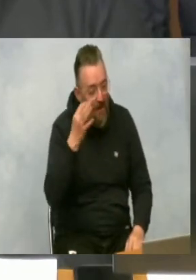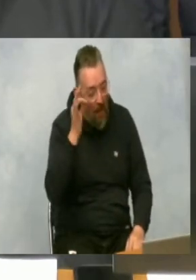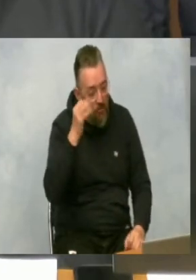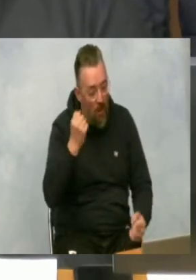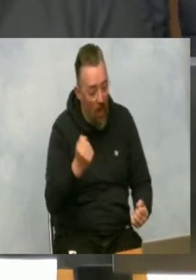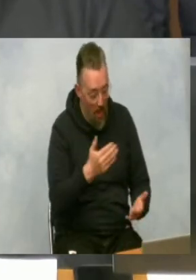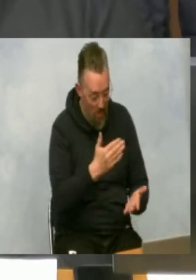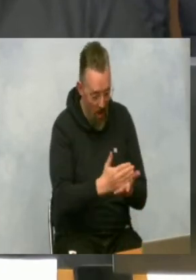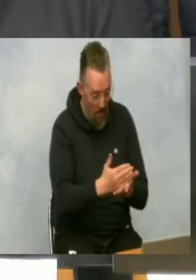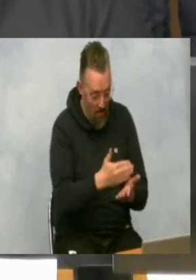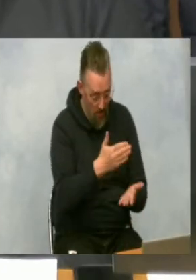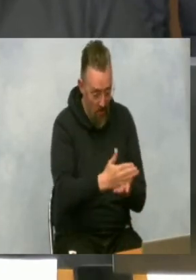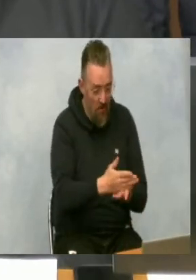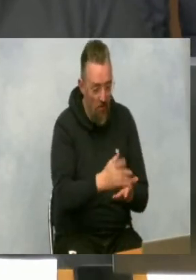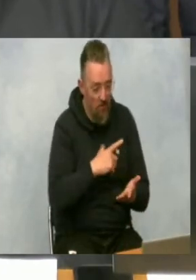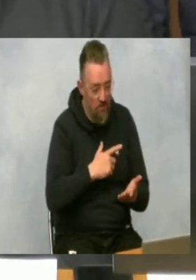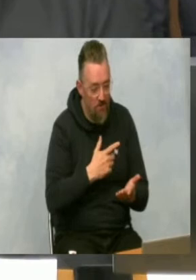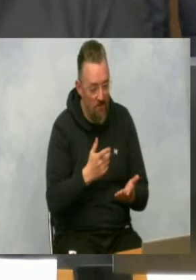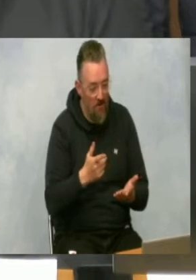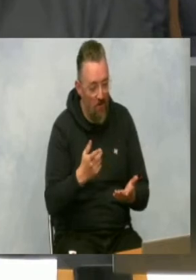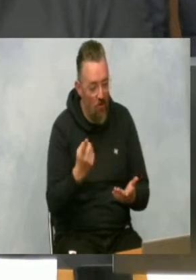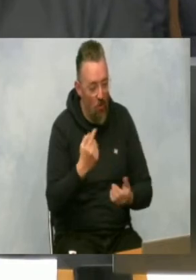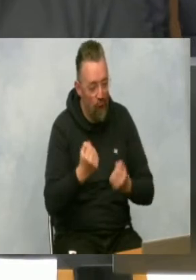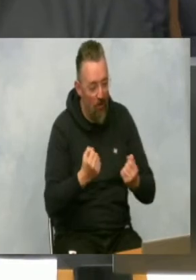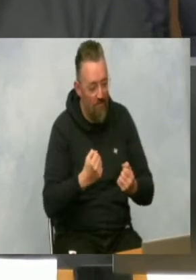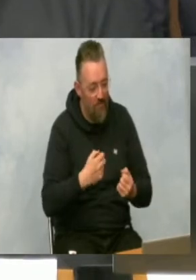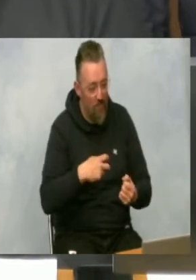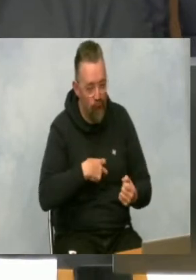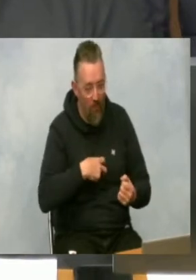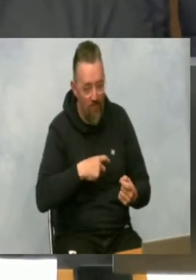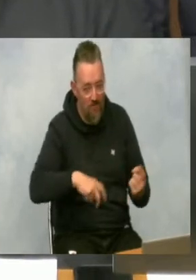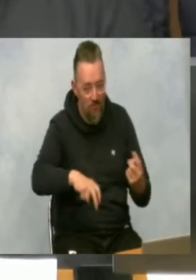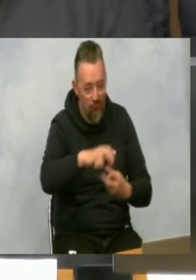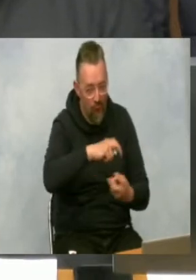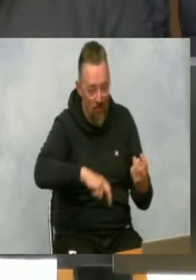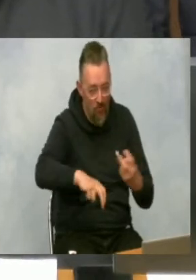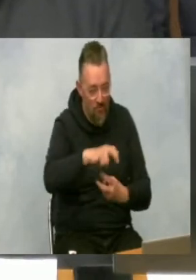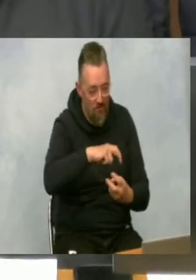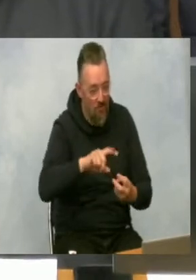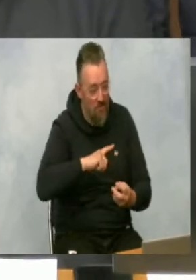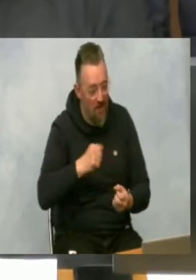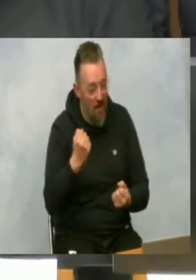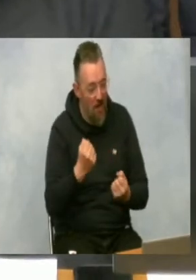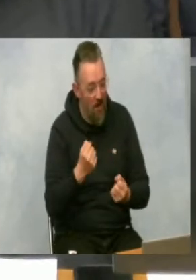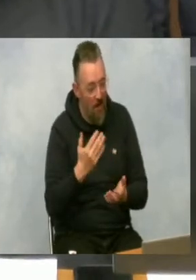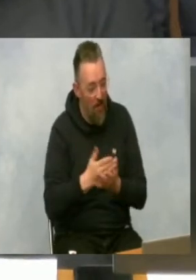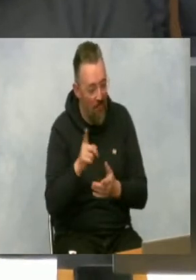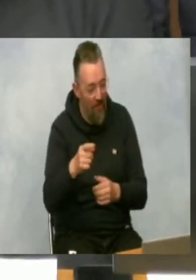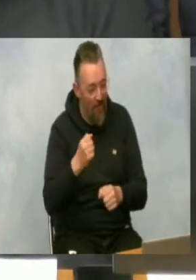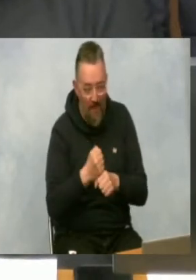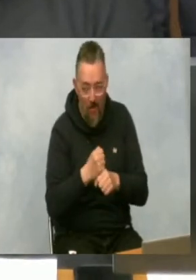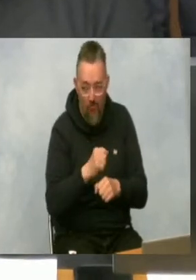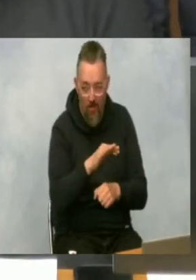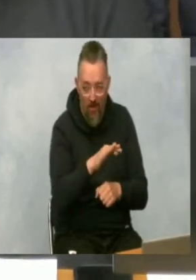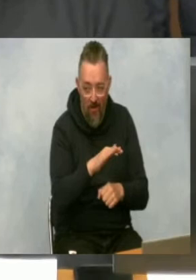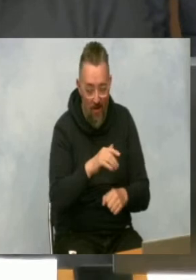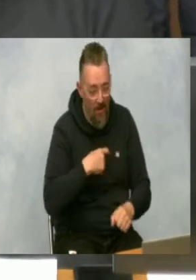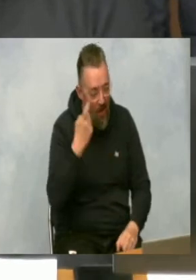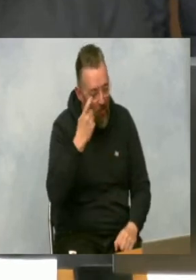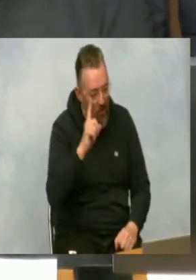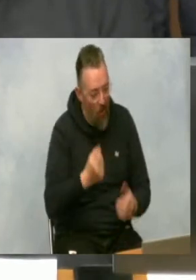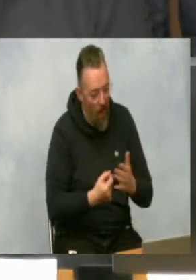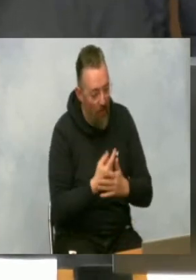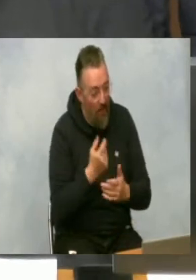that drives the provost around. It's parked in a garage over there, and I wondered what will happen